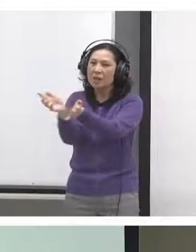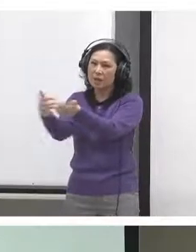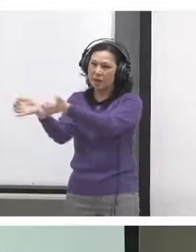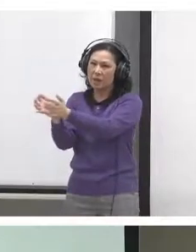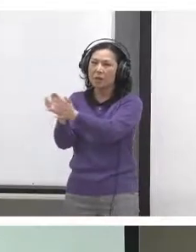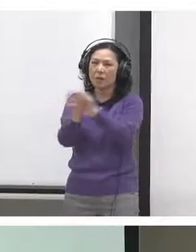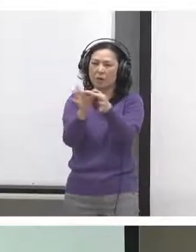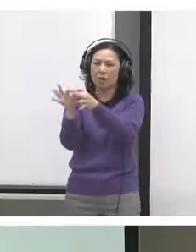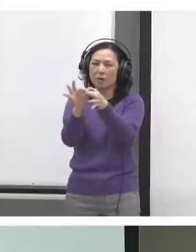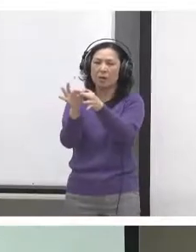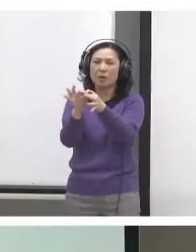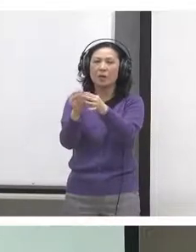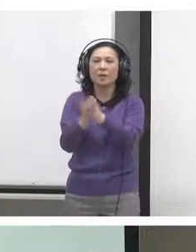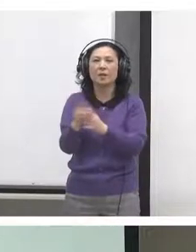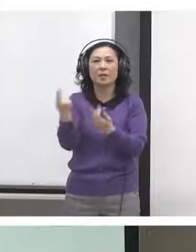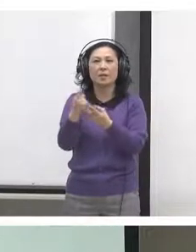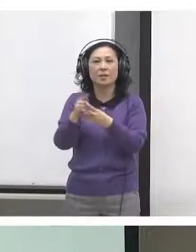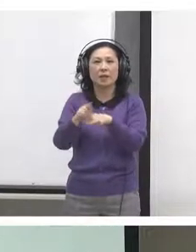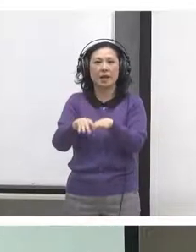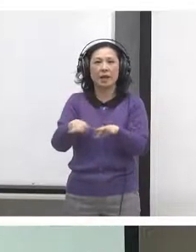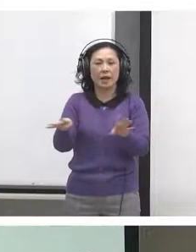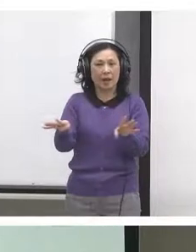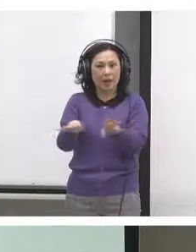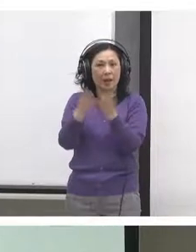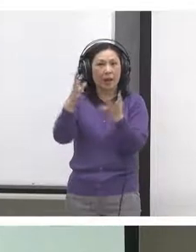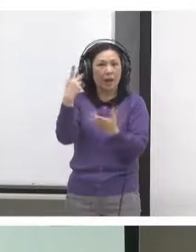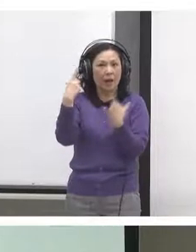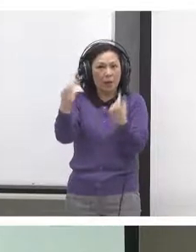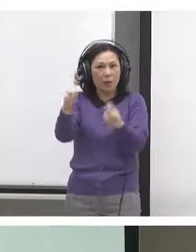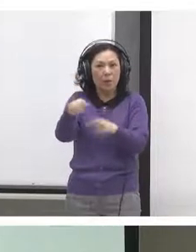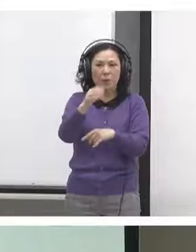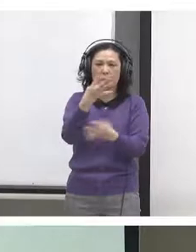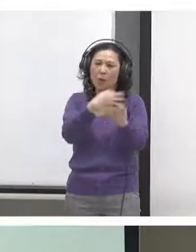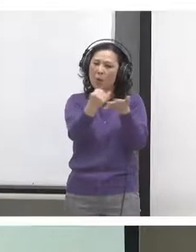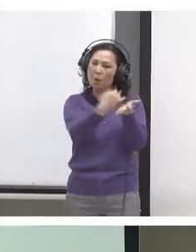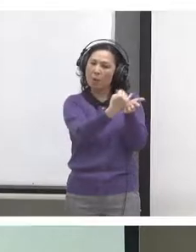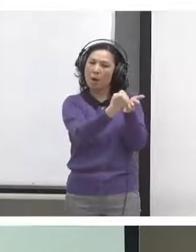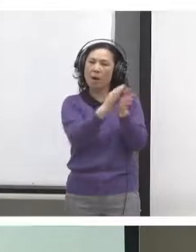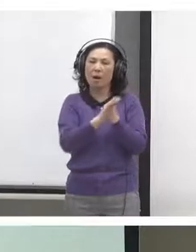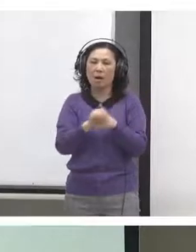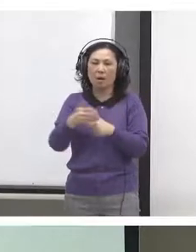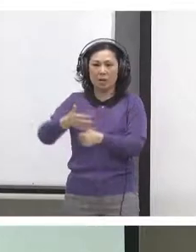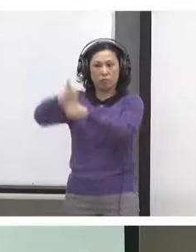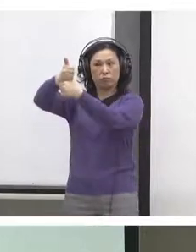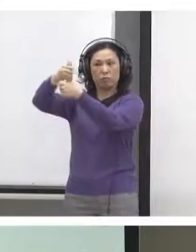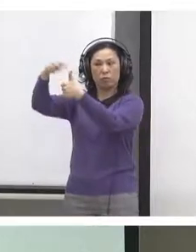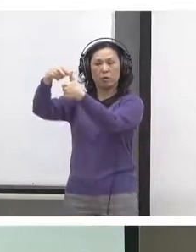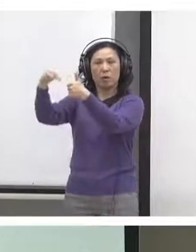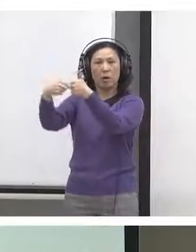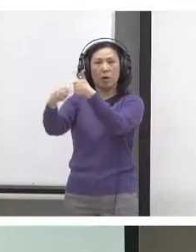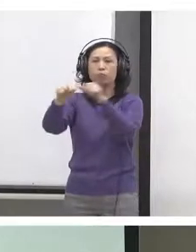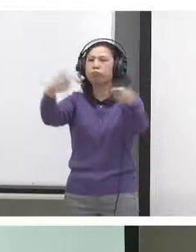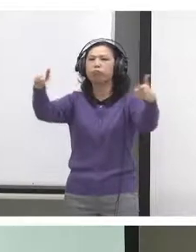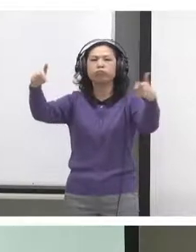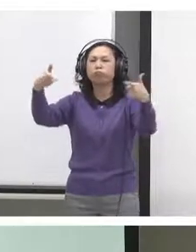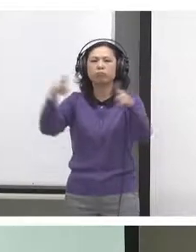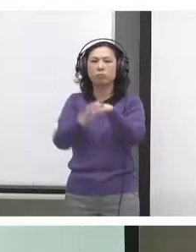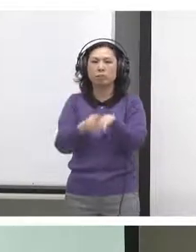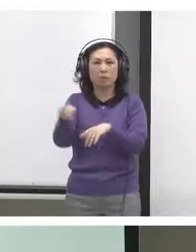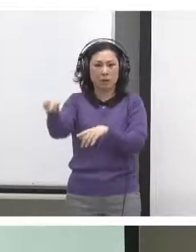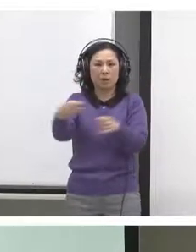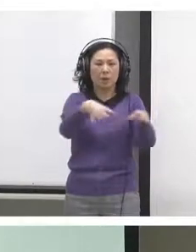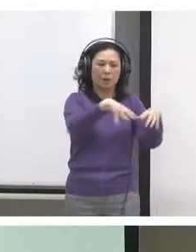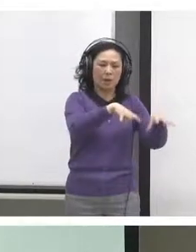an umbrella organization. Each local community is doing its own projects and sharing knowledge using our